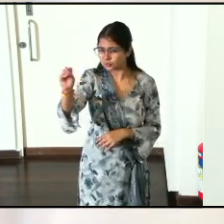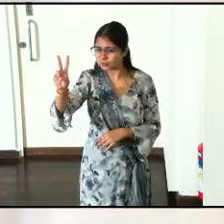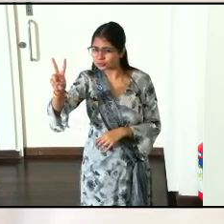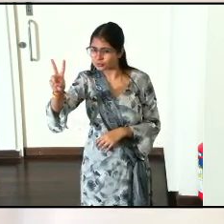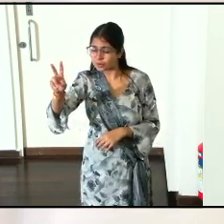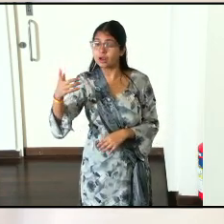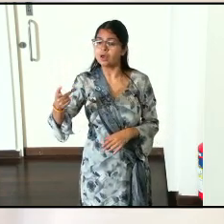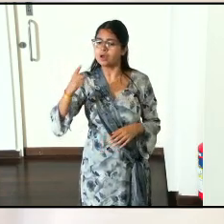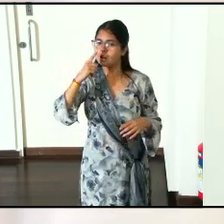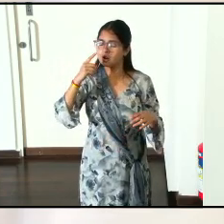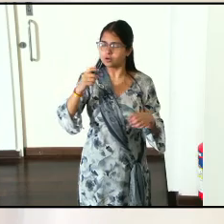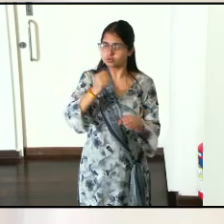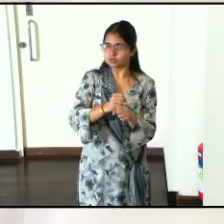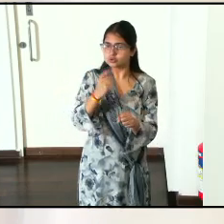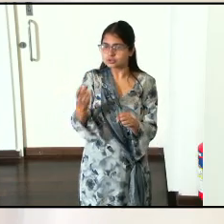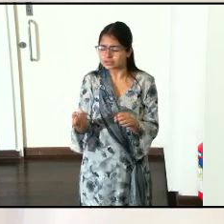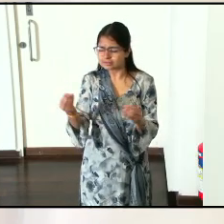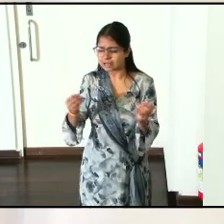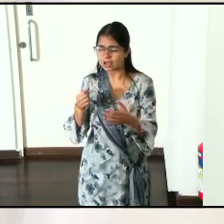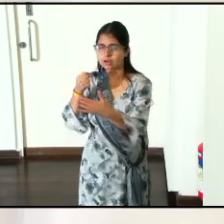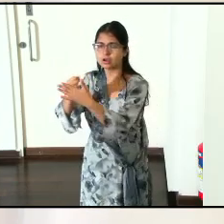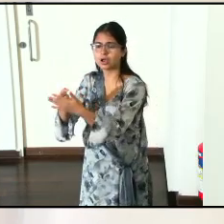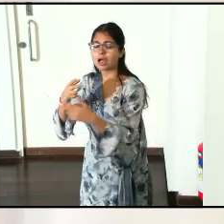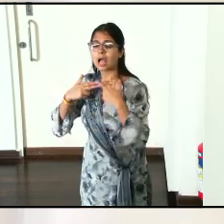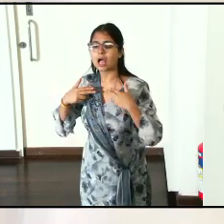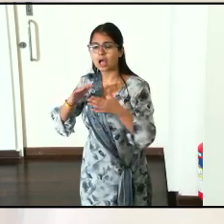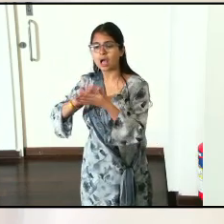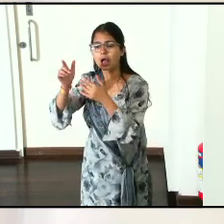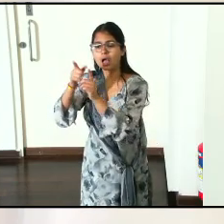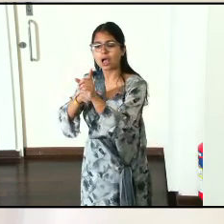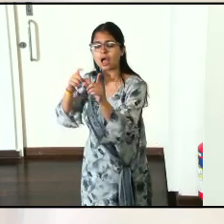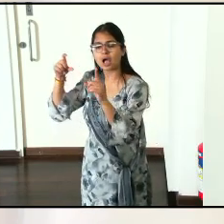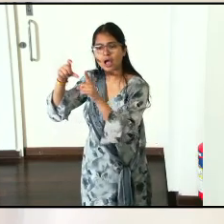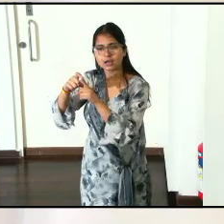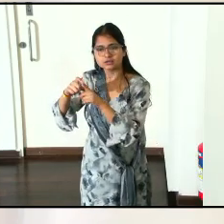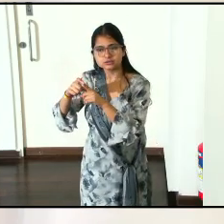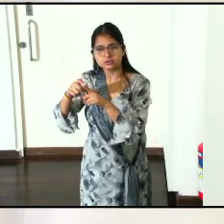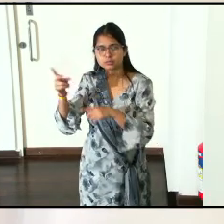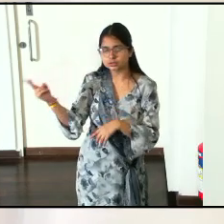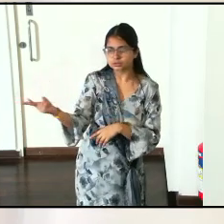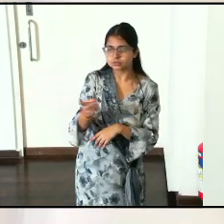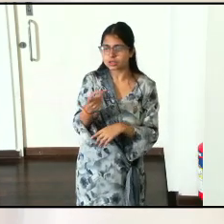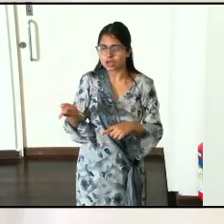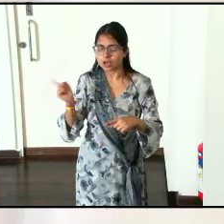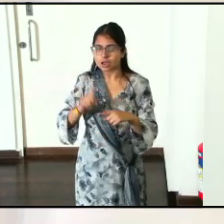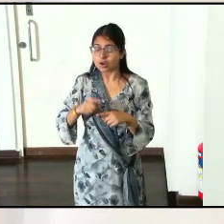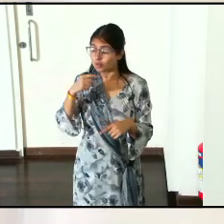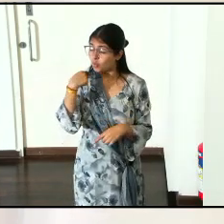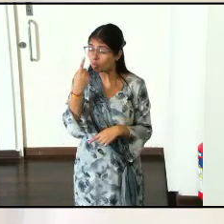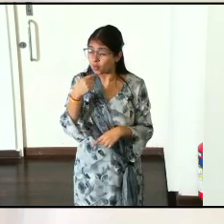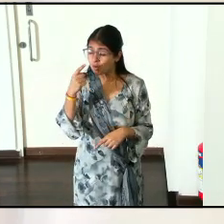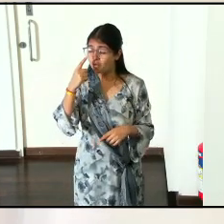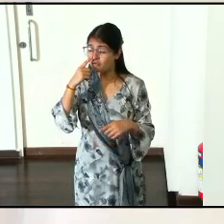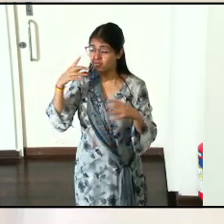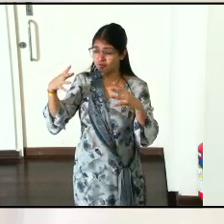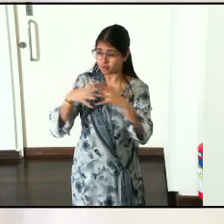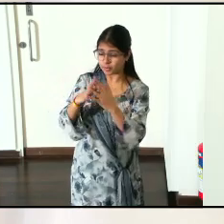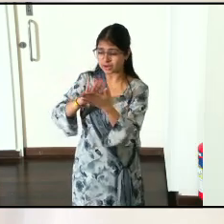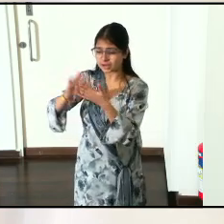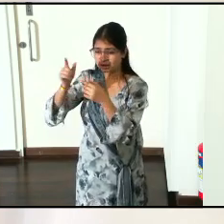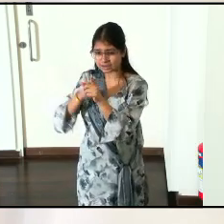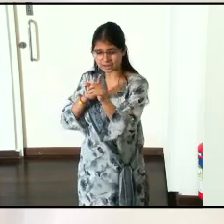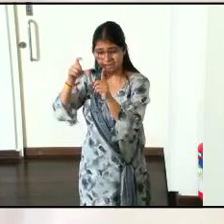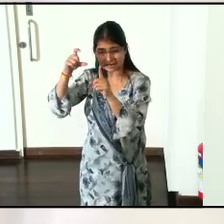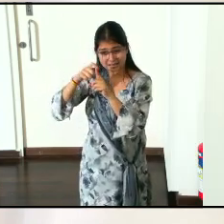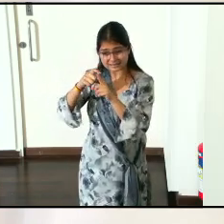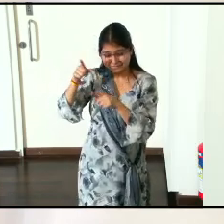of us had met in Hyderabad, and one of the kinds of things that women who came from Hyderabad, and particularly Sahir and so on,